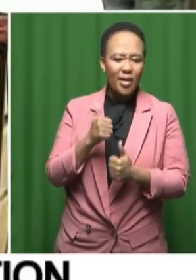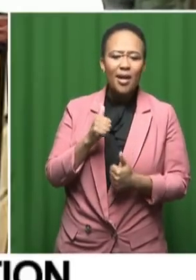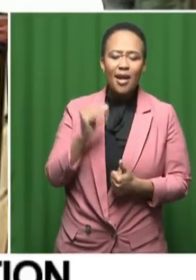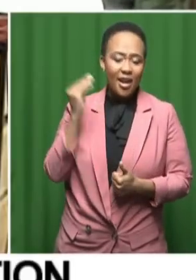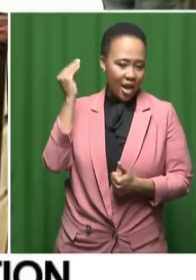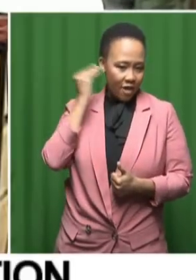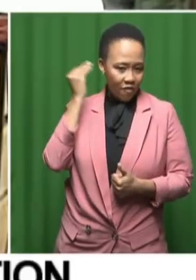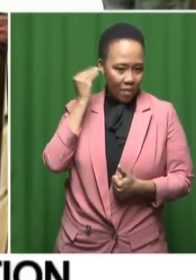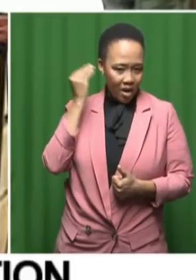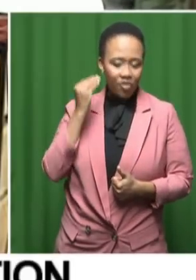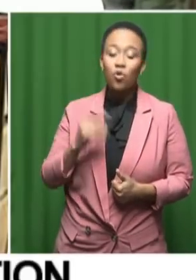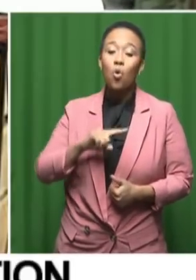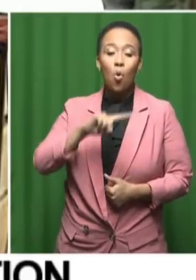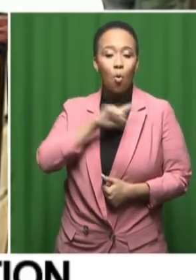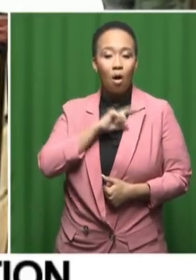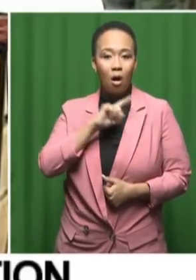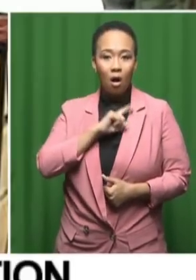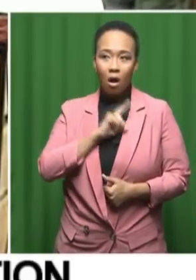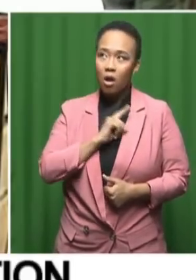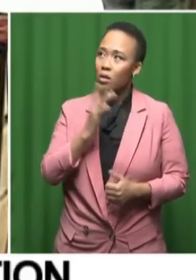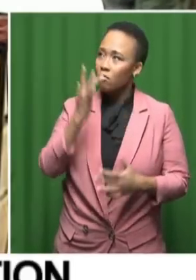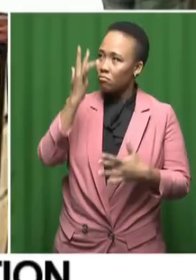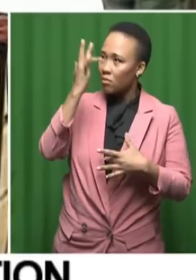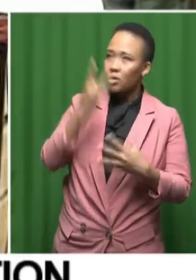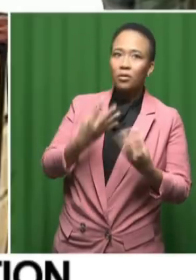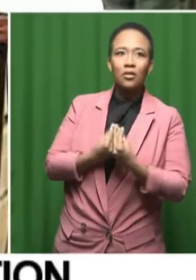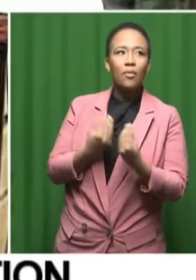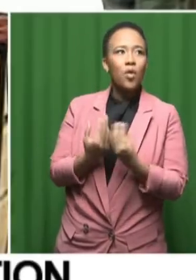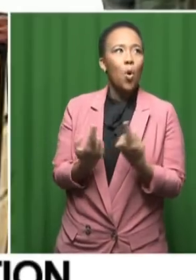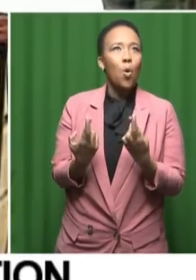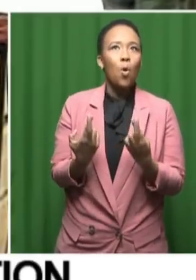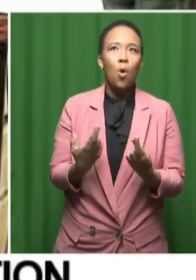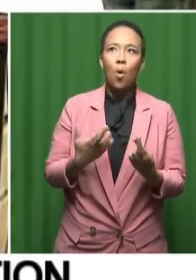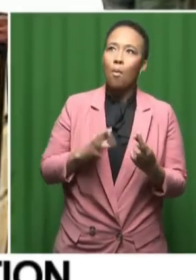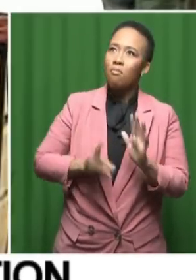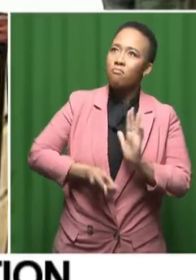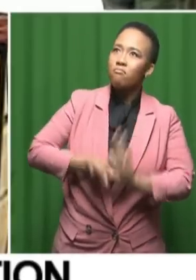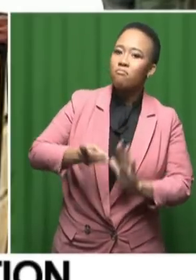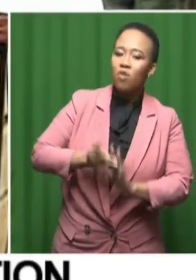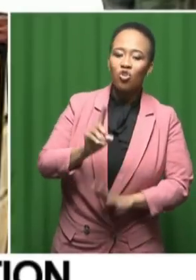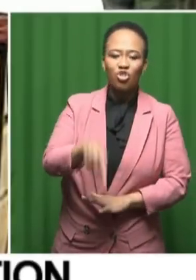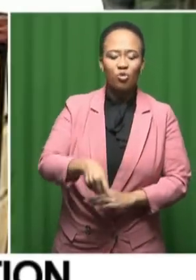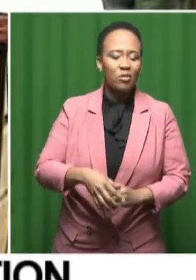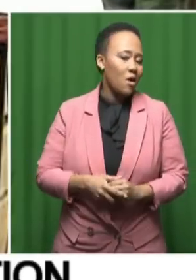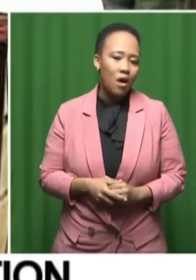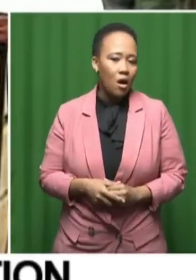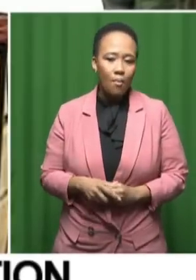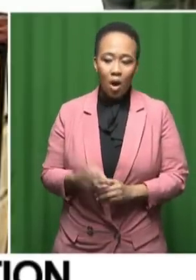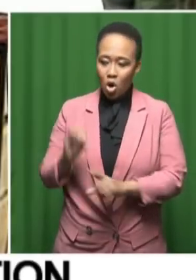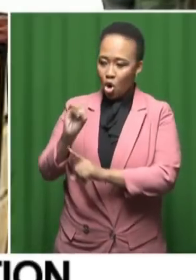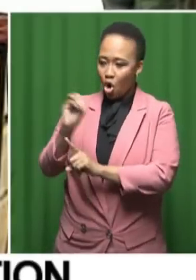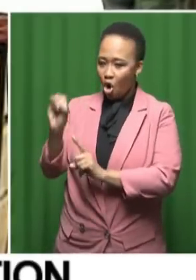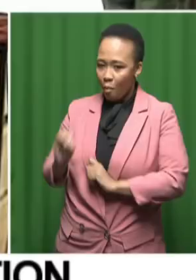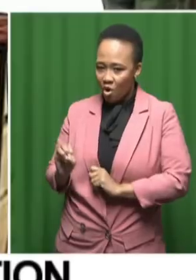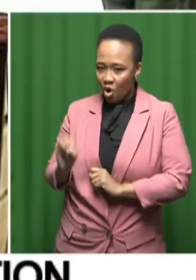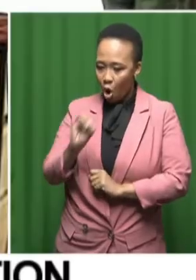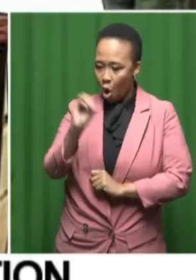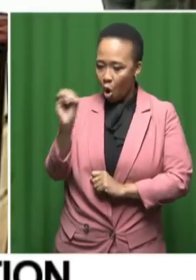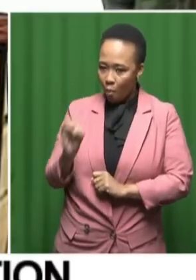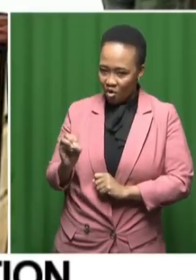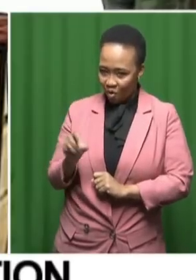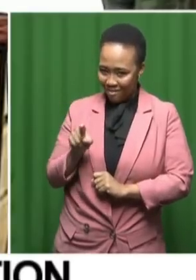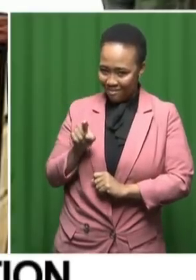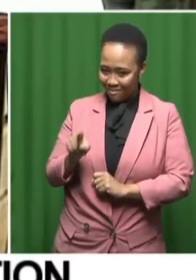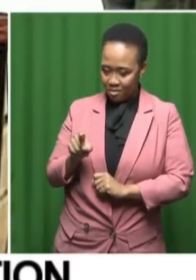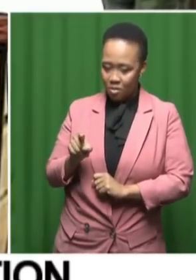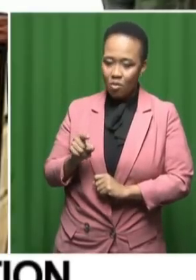is what we are not hoping for this virus to not develop. And what we're hoping is the Omicron remains the dominant variant, which is currently it